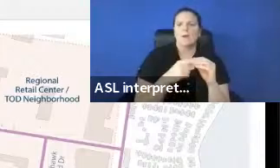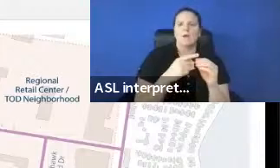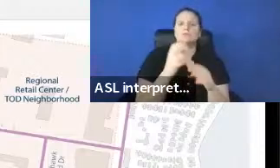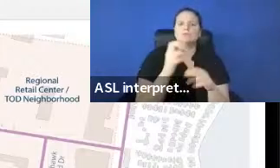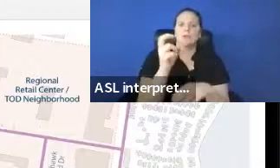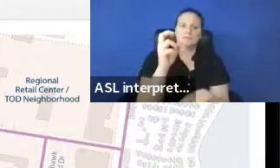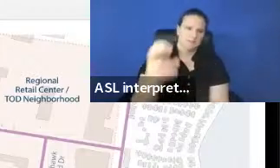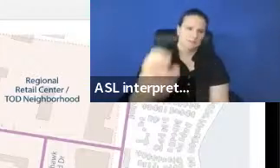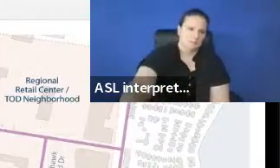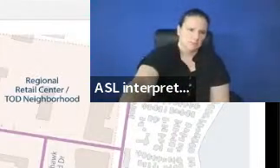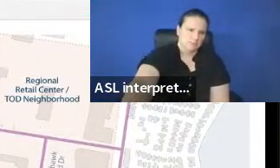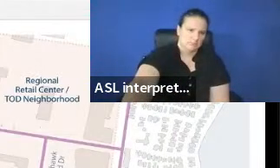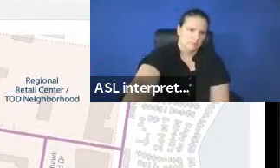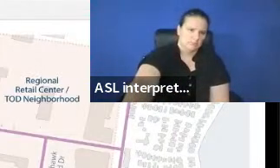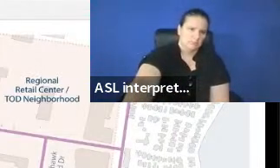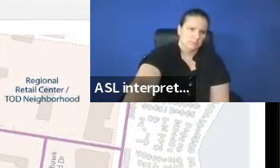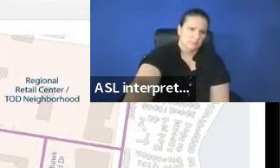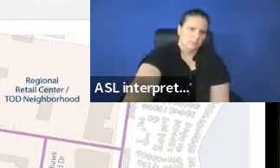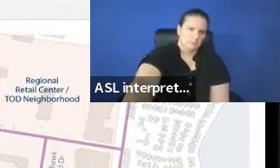access.